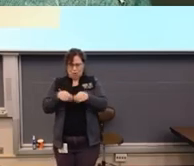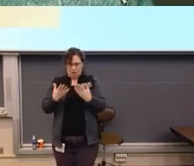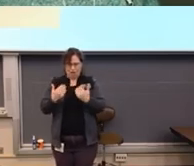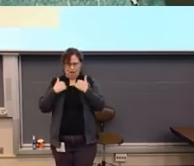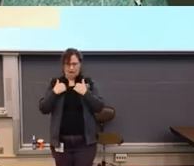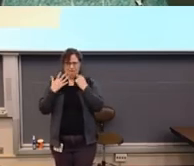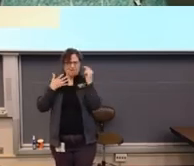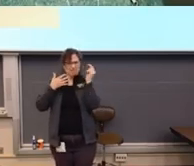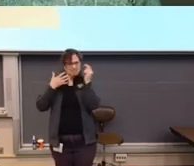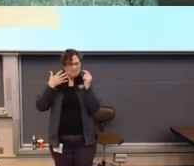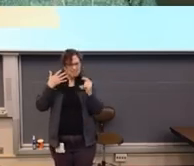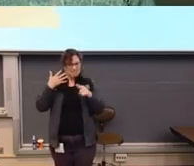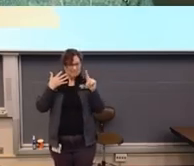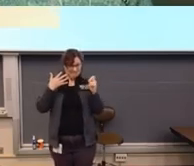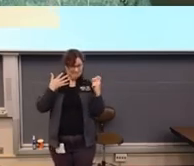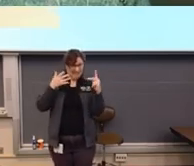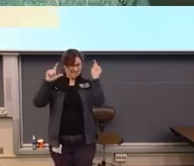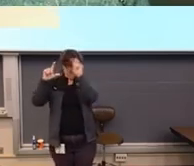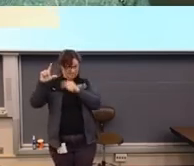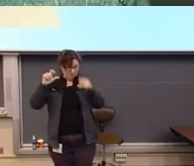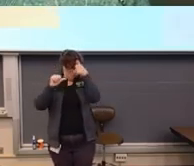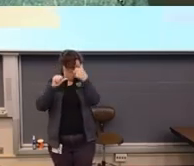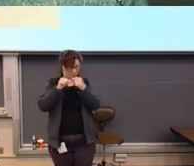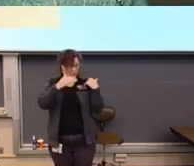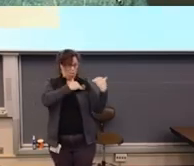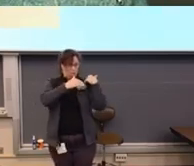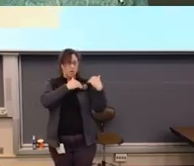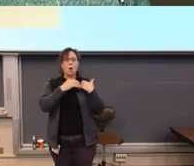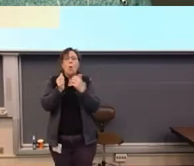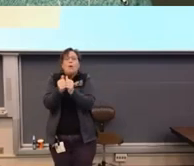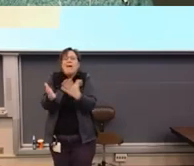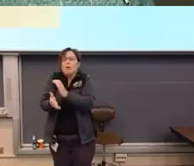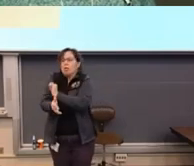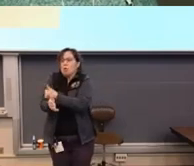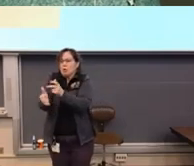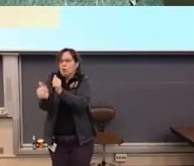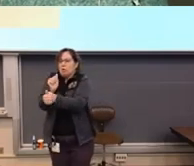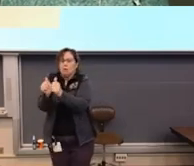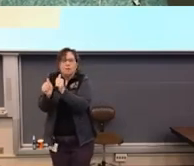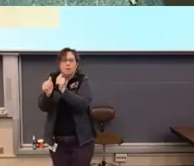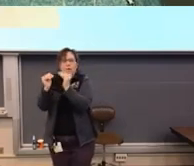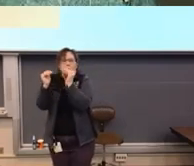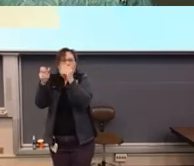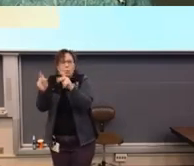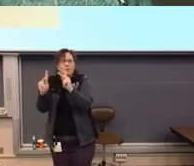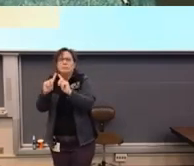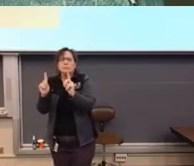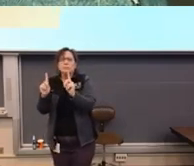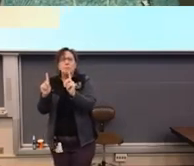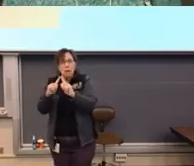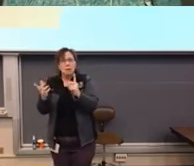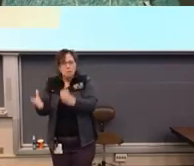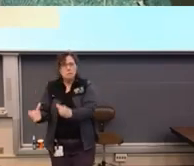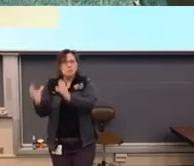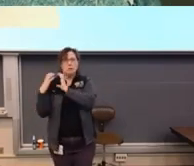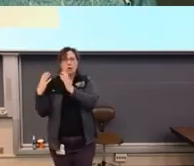those tasks they could do. Often they're doing them without authority, but they have a lot of responsibility. So only about